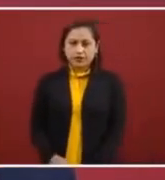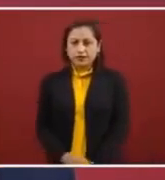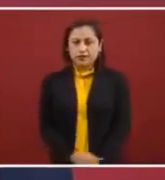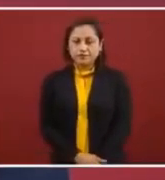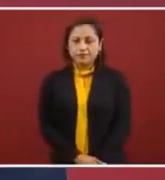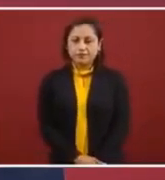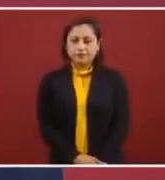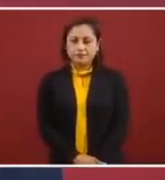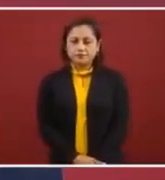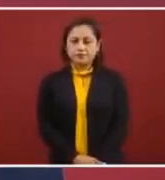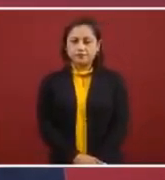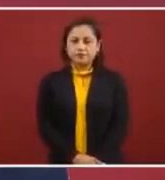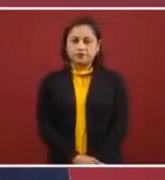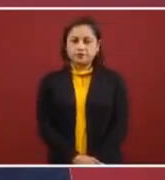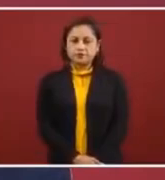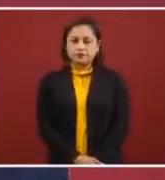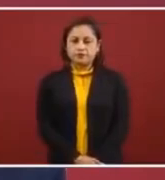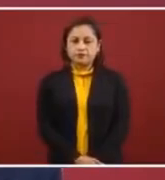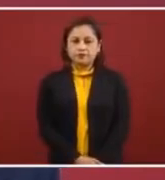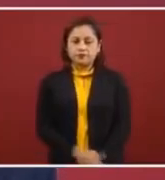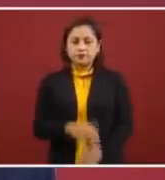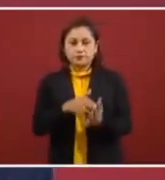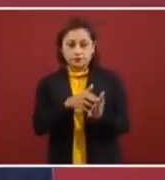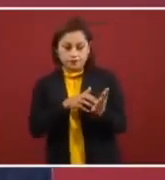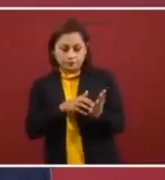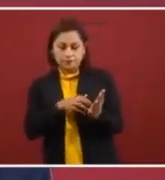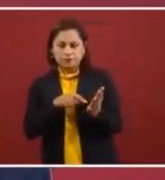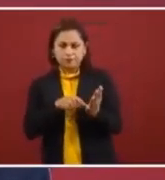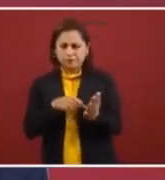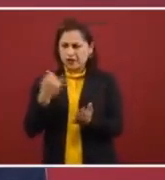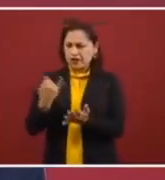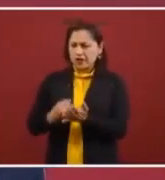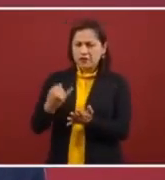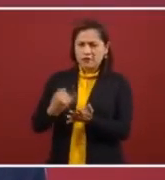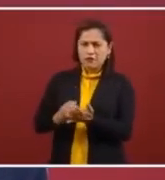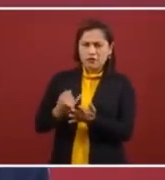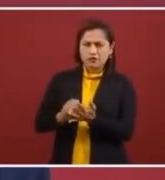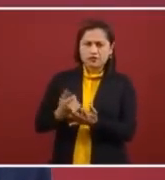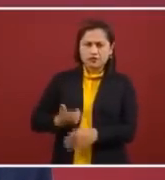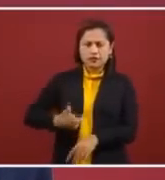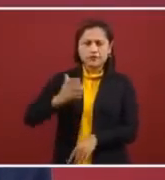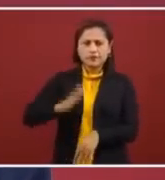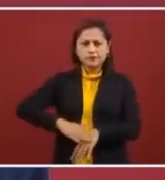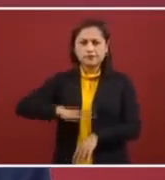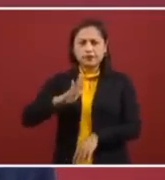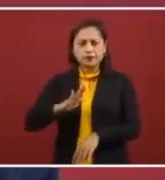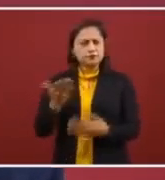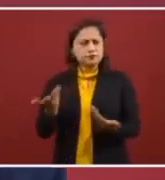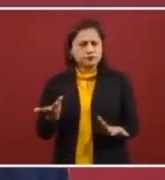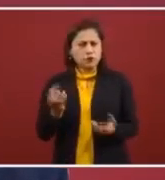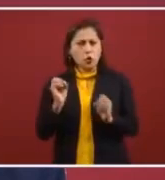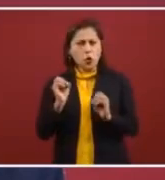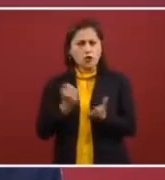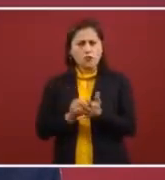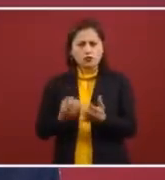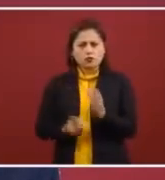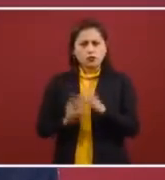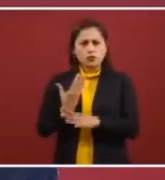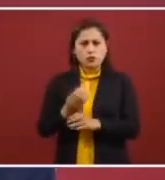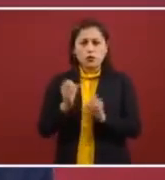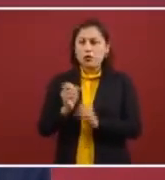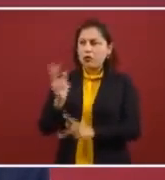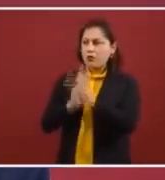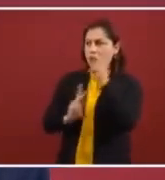government's operations, then you won't need to increase taxes, nor create new taxes, nor indebt the